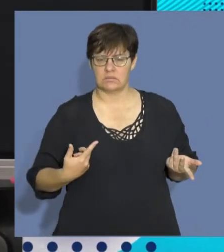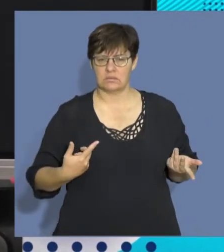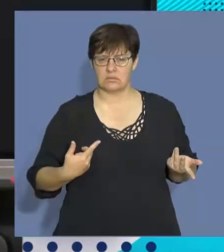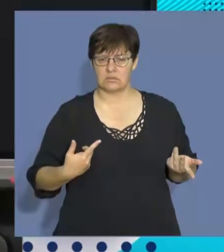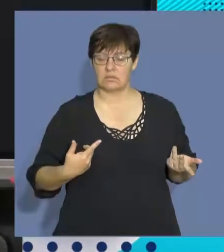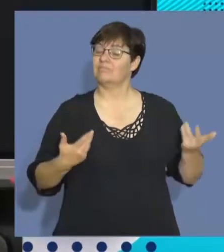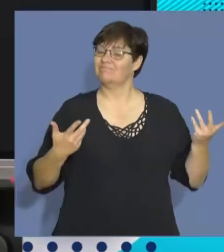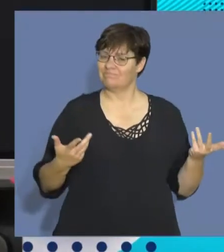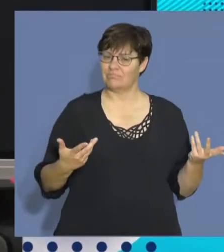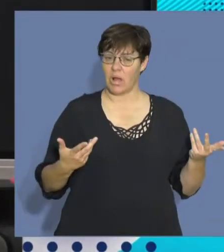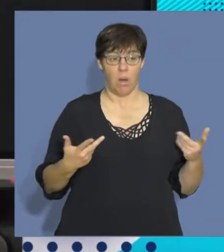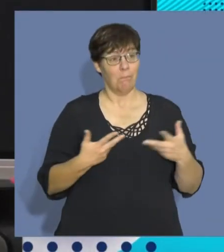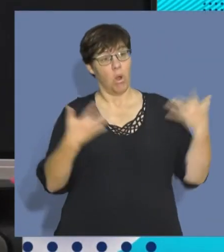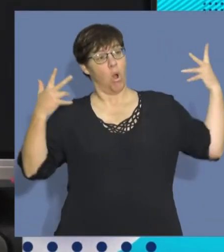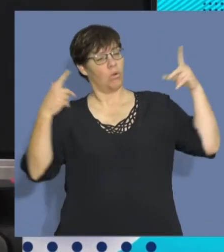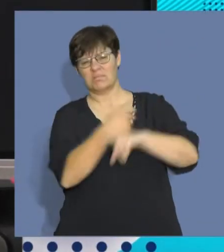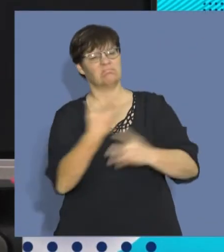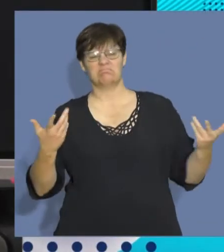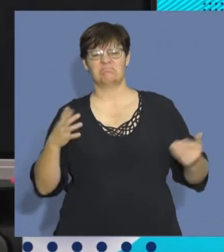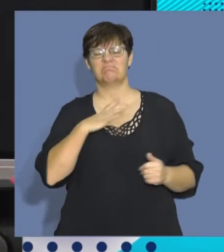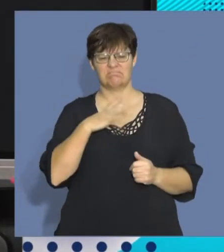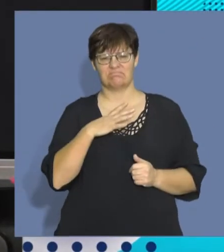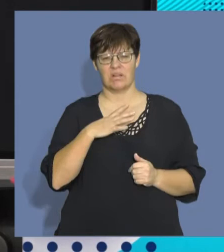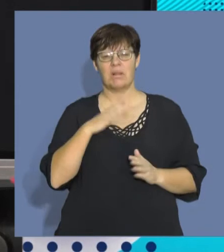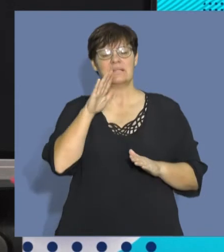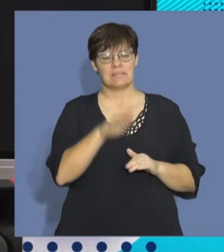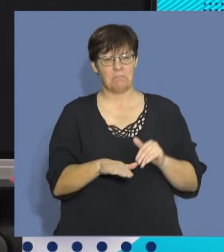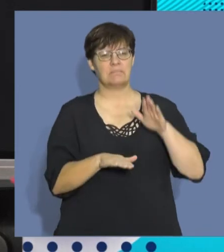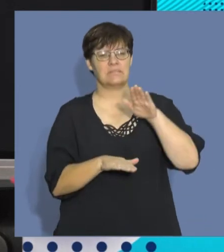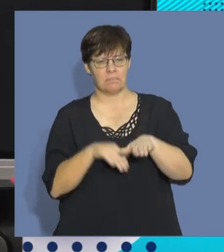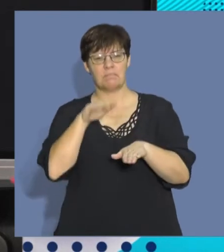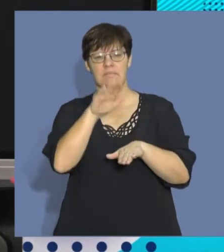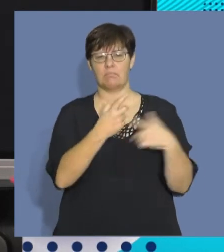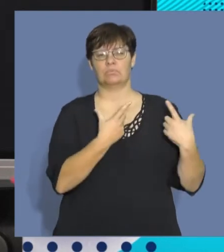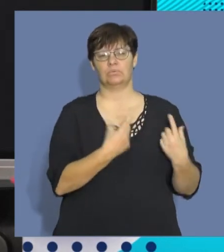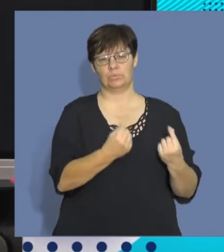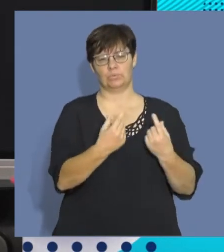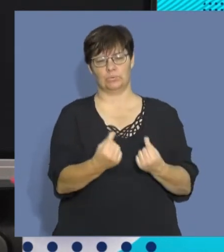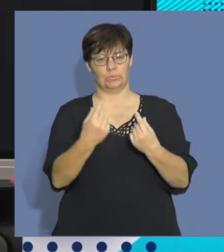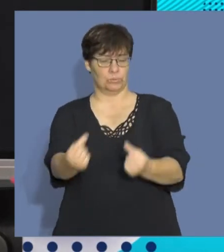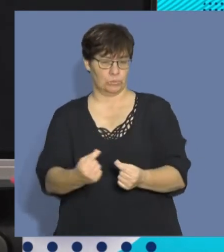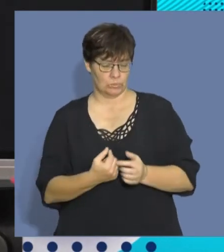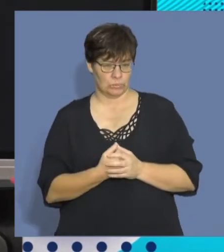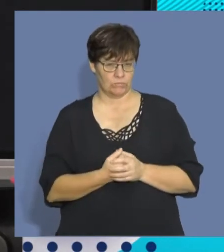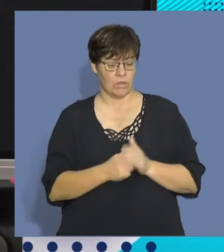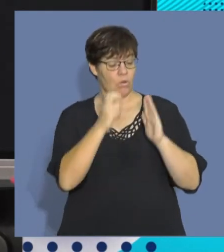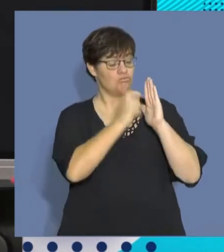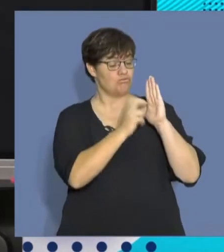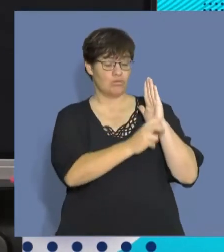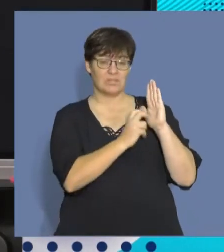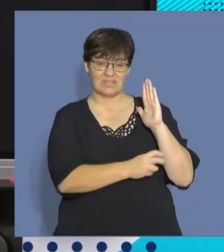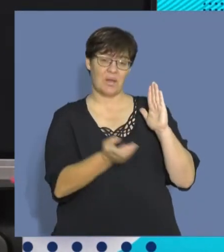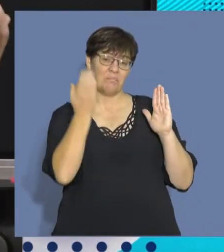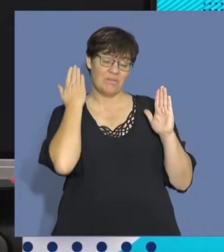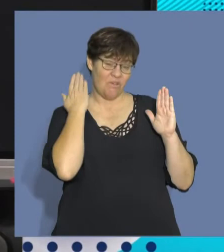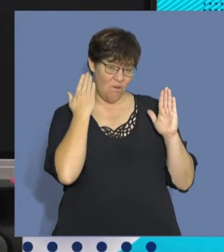But it's not hugely more complex. All we're going to do is we're going to work through it step by step. We're going to use the rules that we've learned